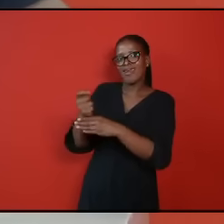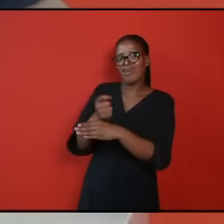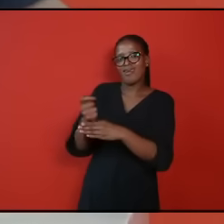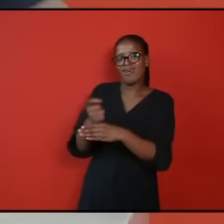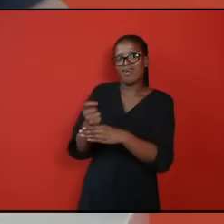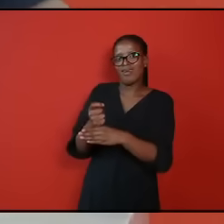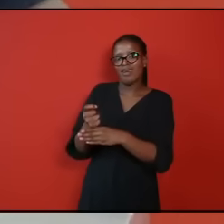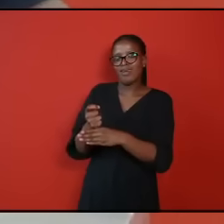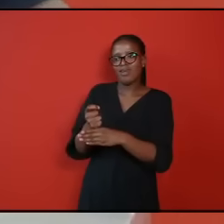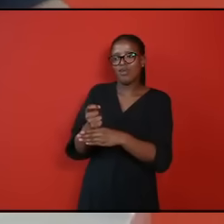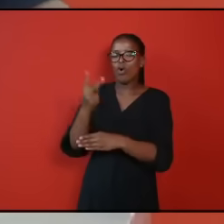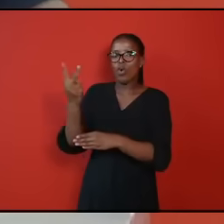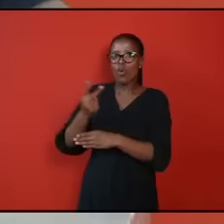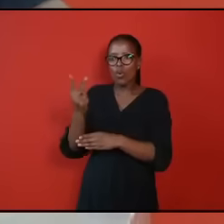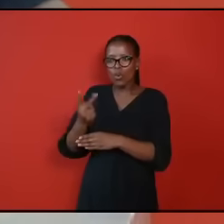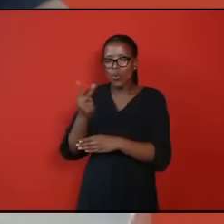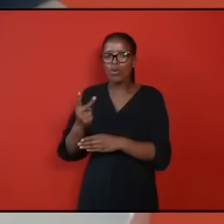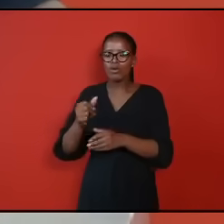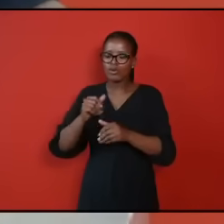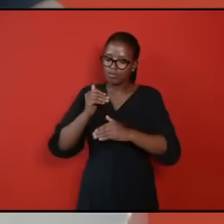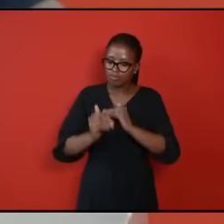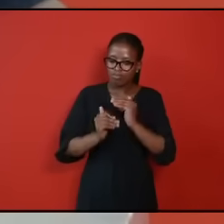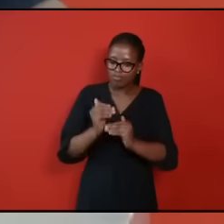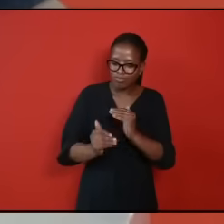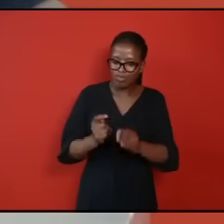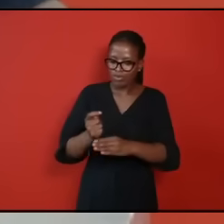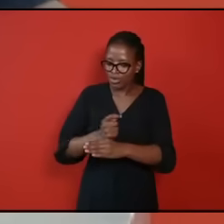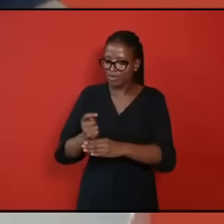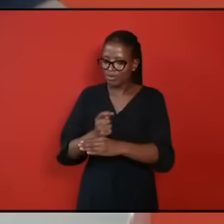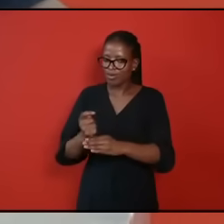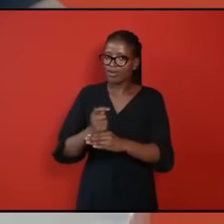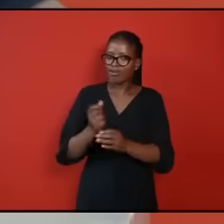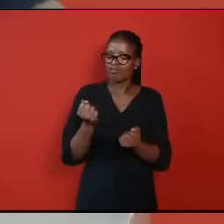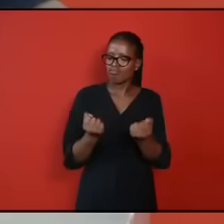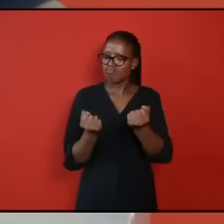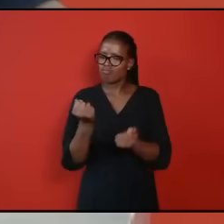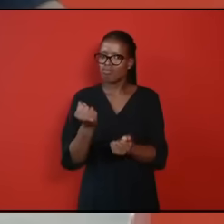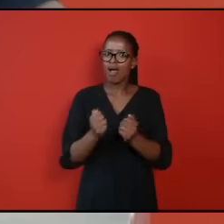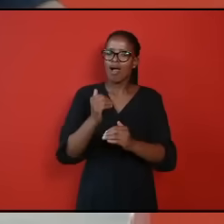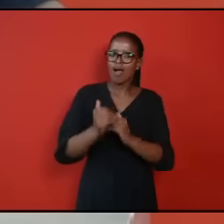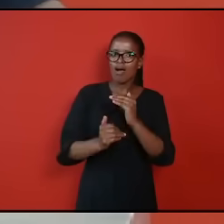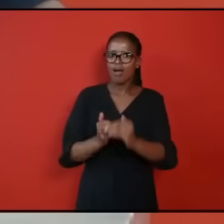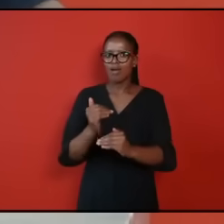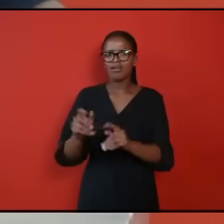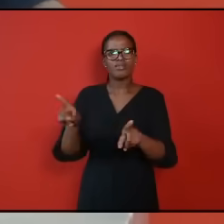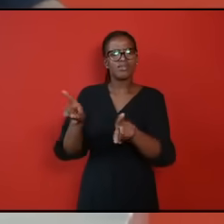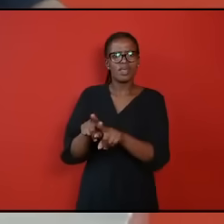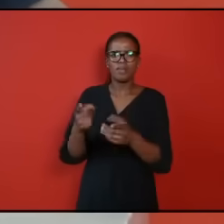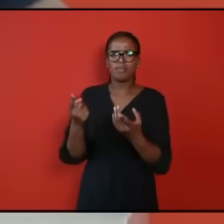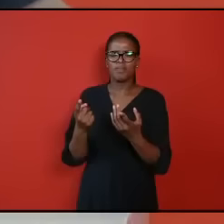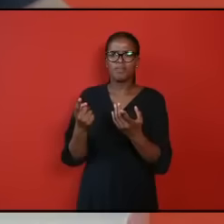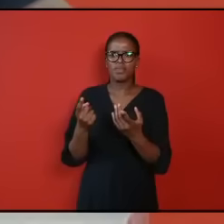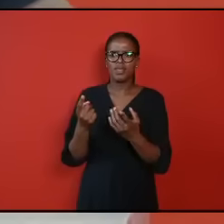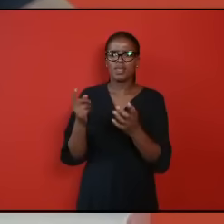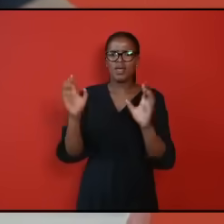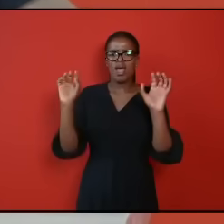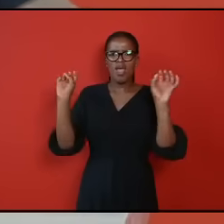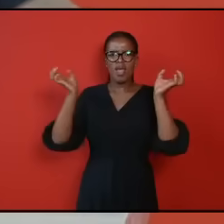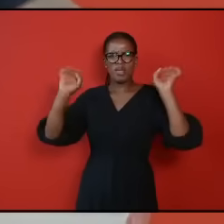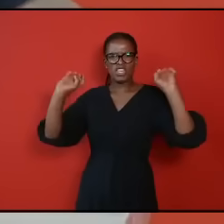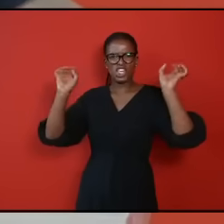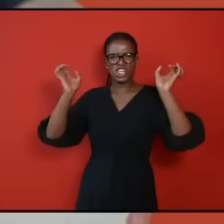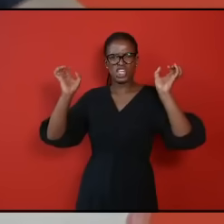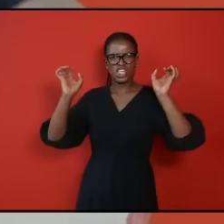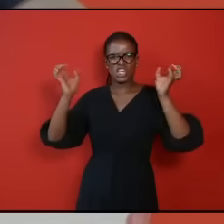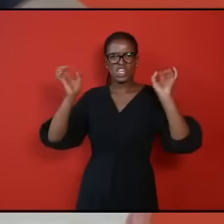and will be subjected to continuous training, like we do with ambulances. We have ambulances,